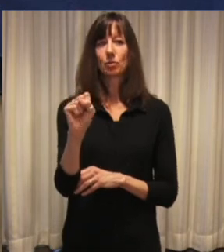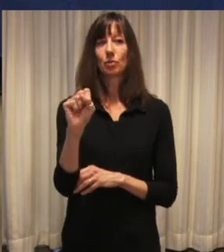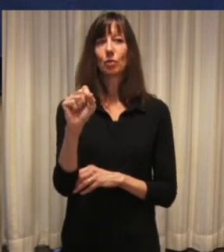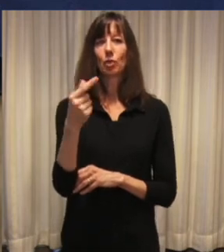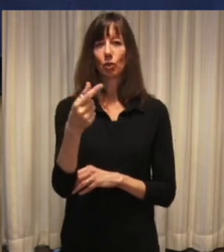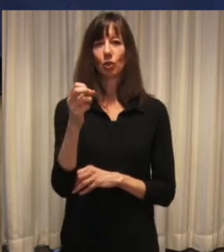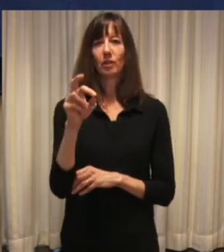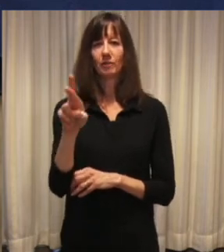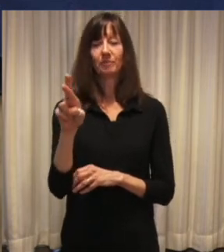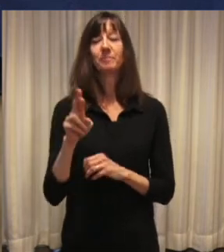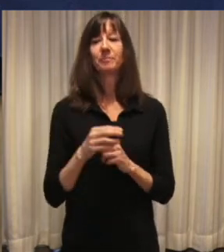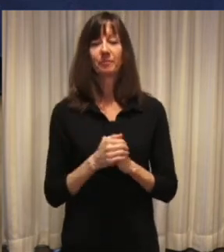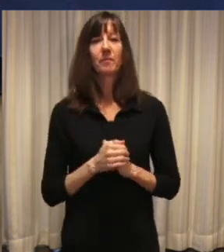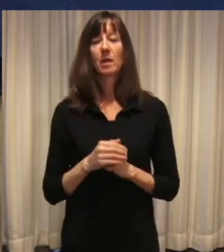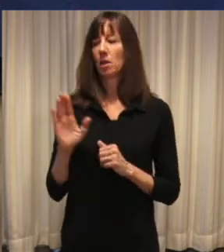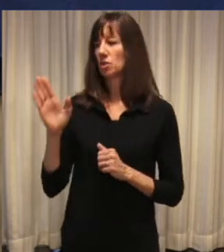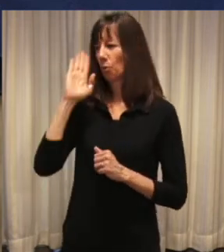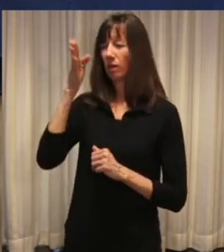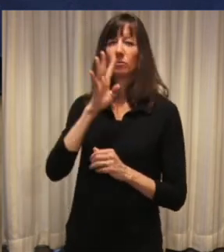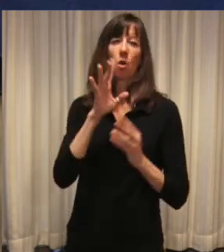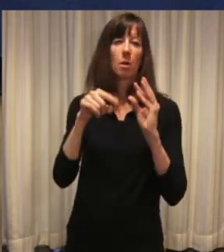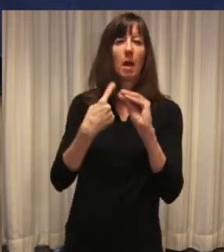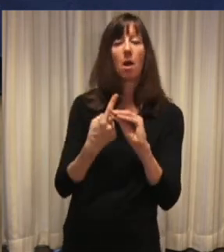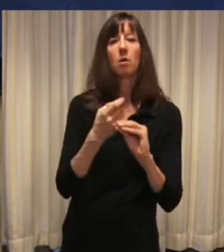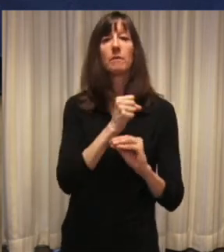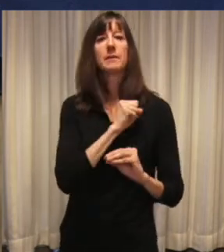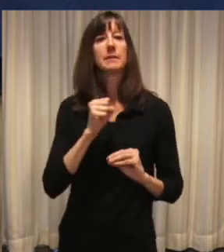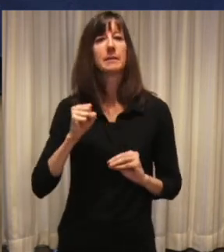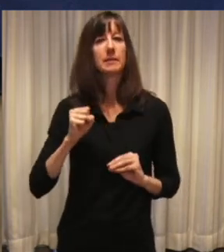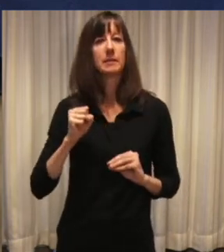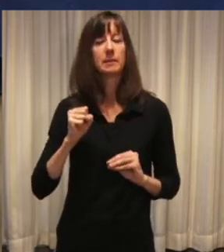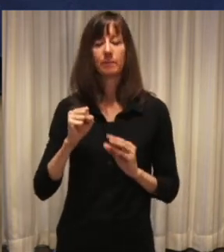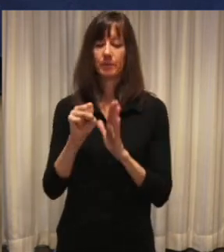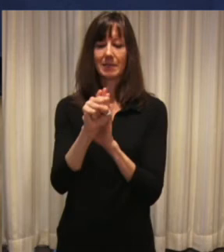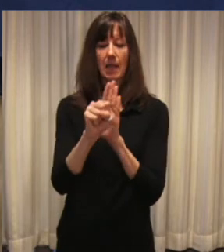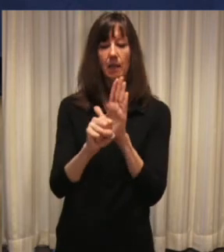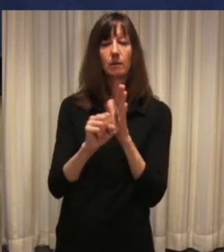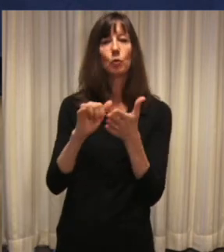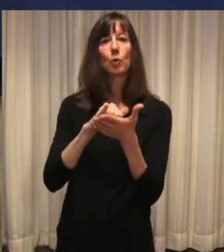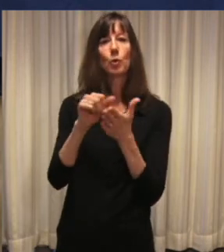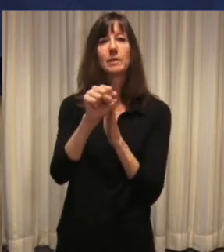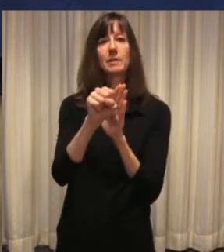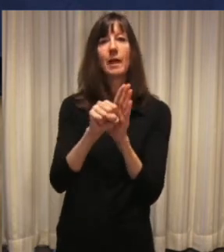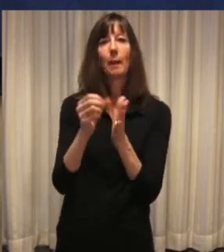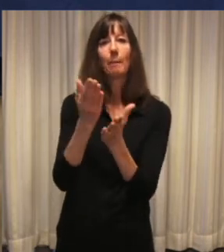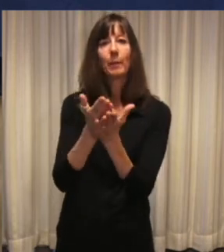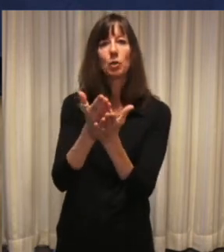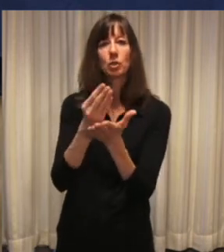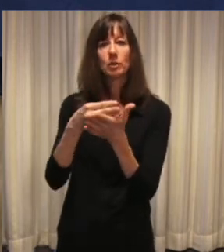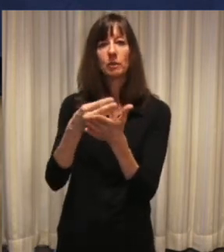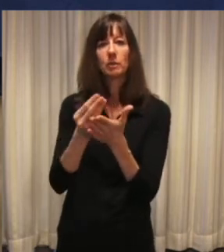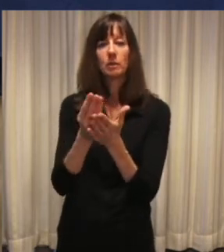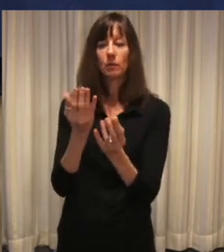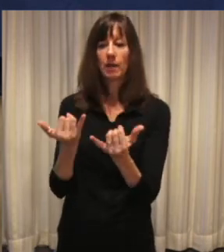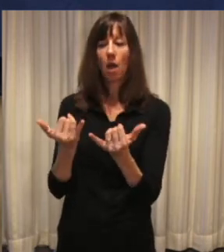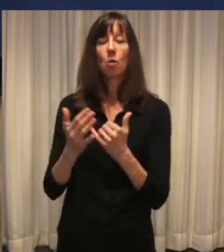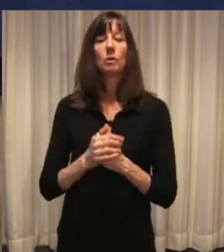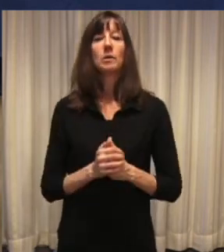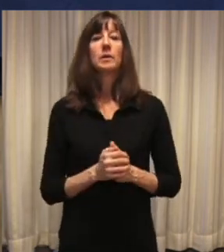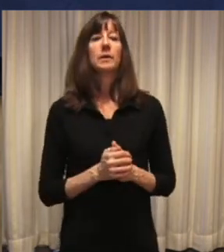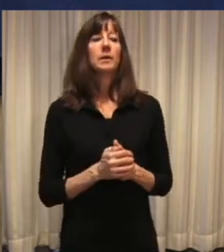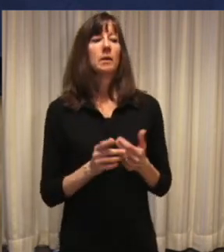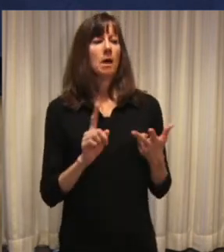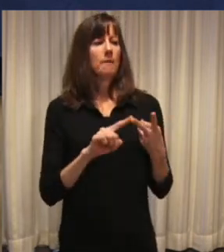budget, and probably lots of other good things. So thank you for that. How many are going through the test site in town of Ulster